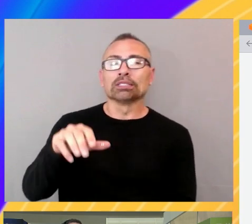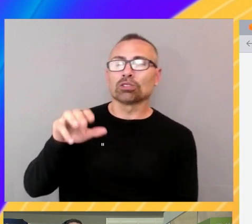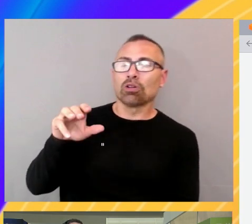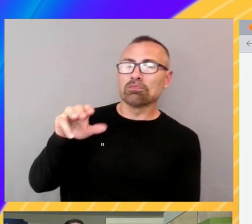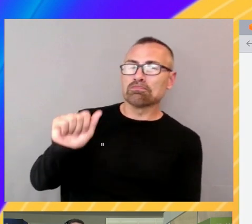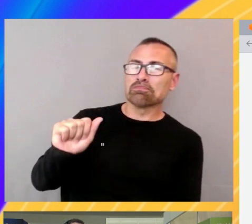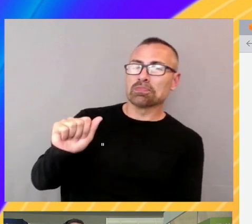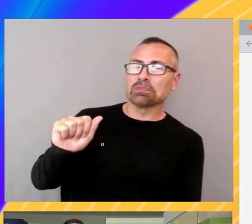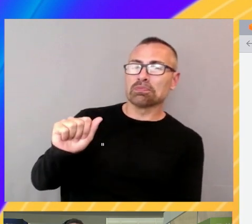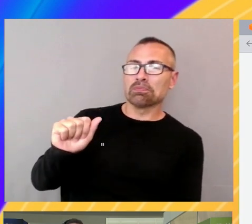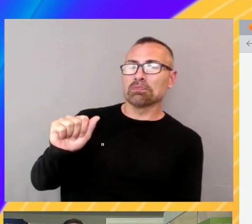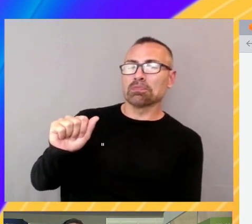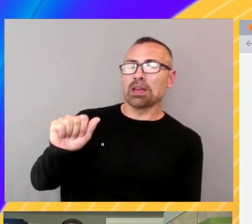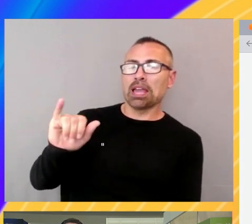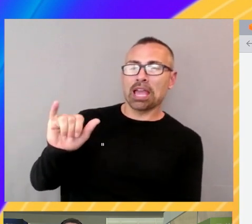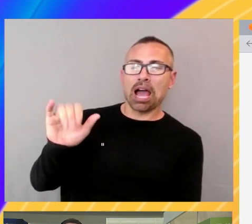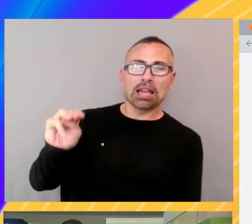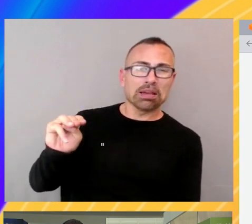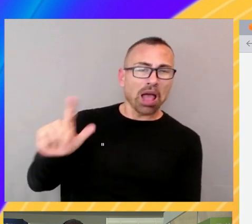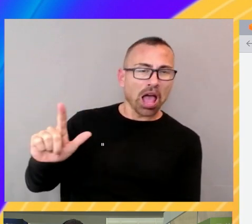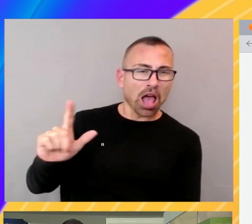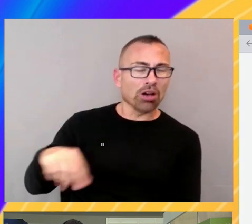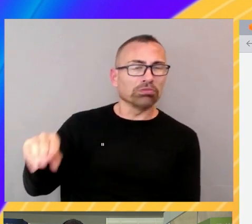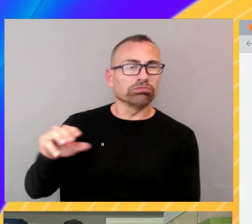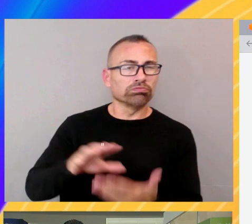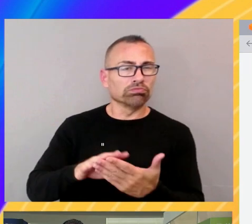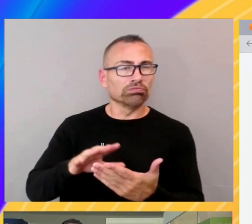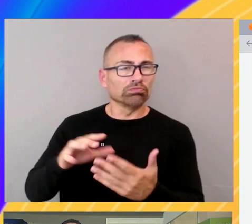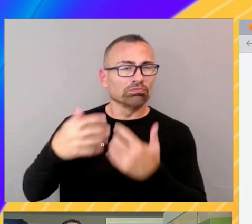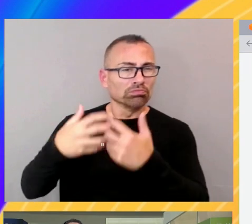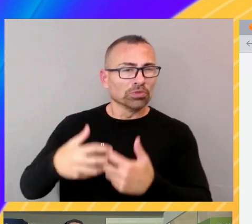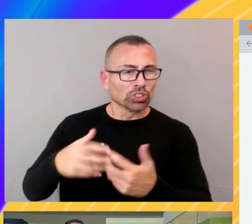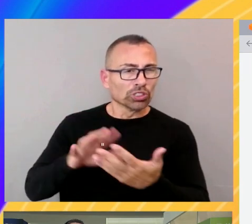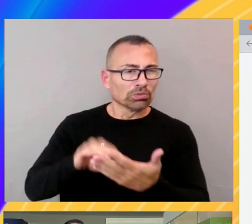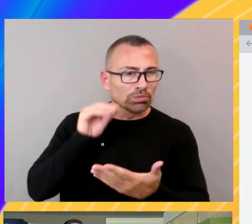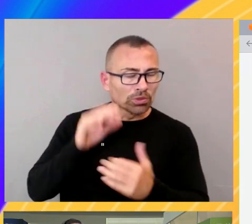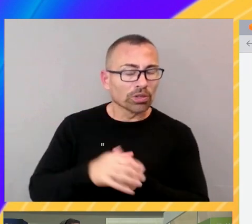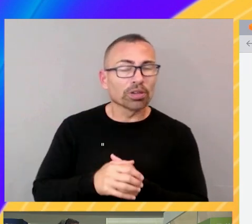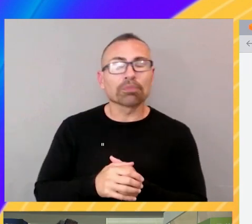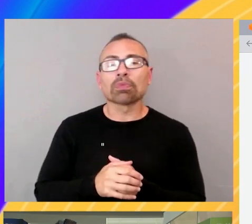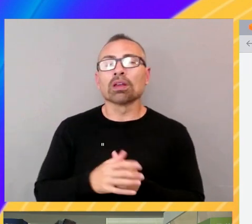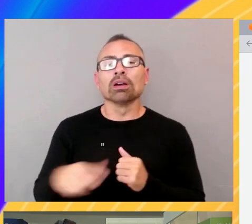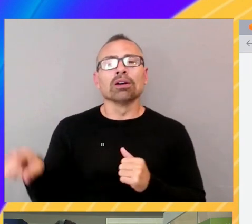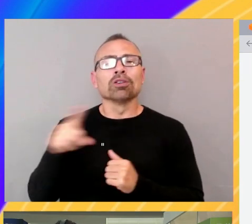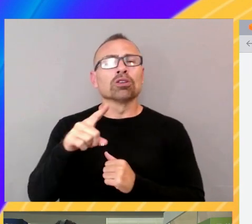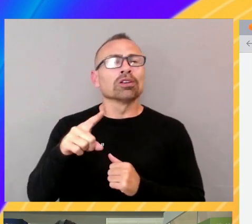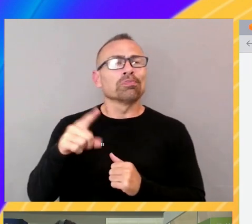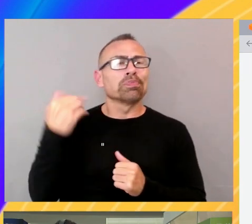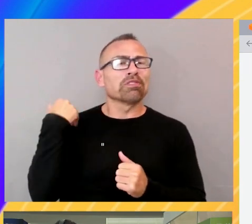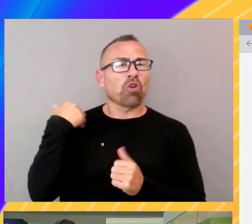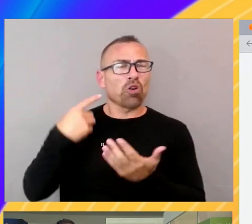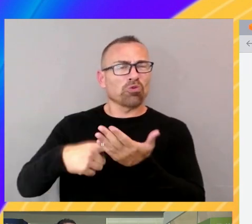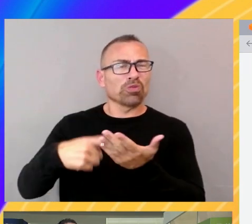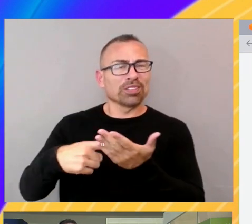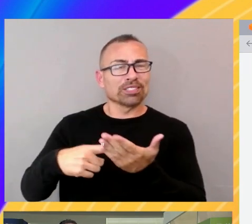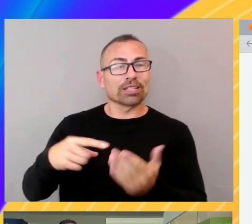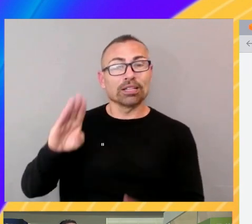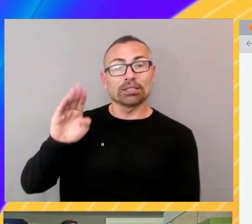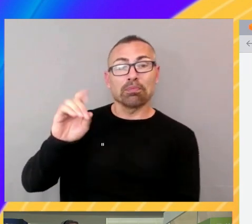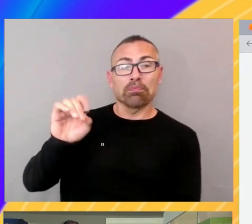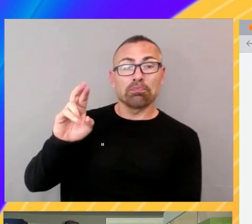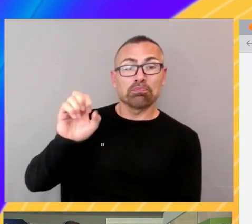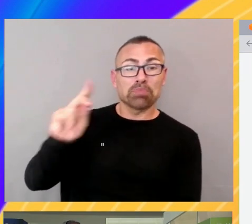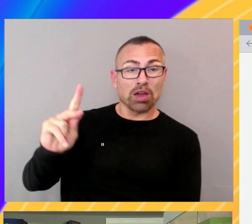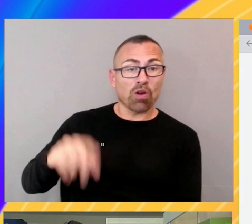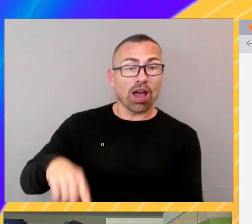lot of conversations around, like earlier today, we talked about Amazon Bedrock, and we have Amazon CodeWhisperer too. Let's talk